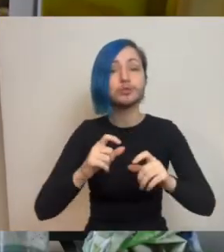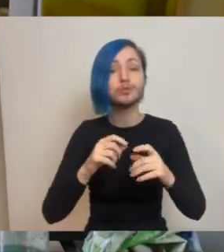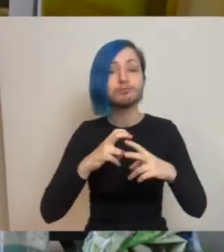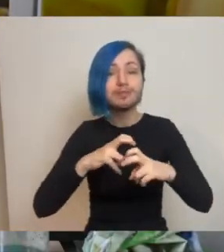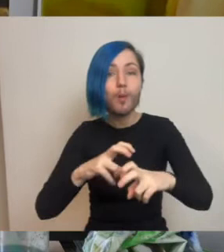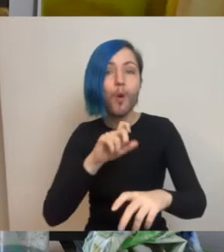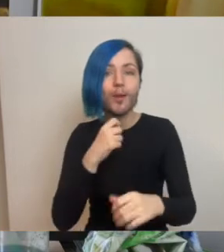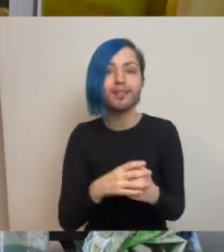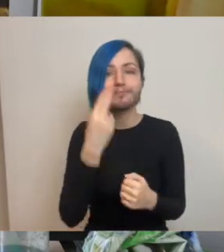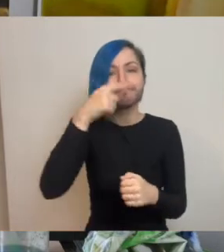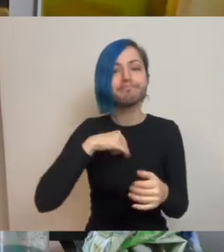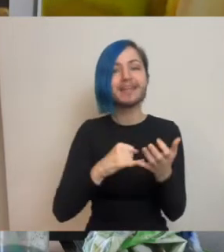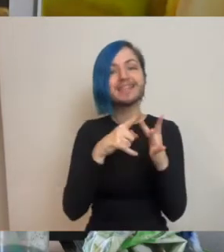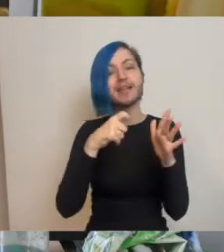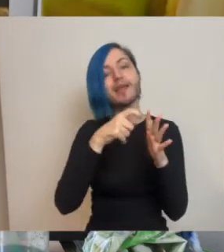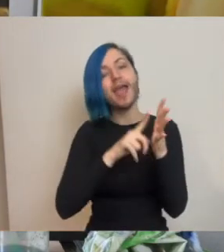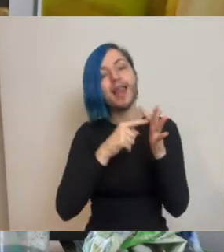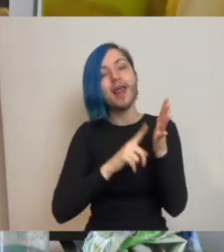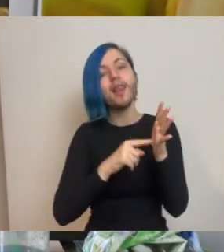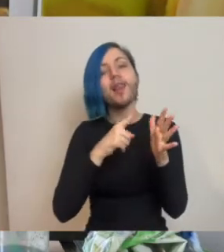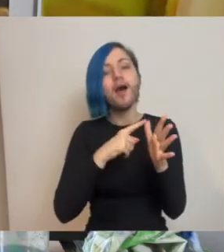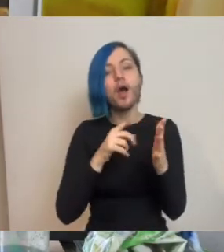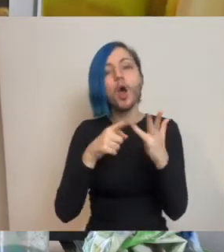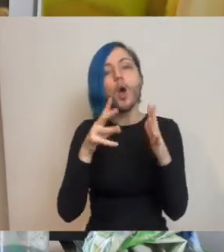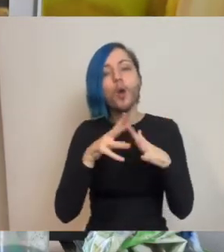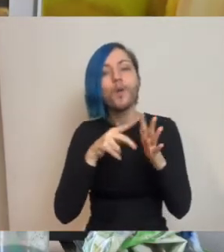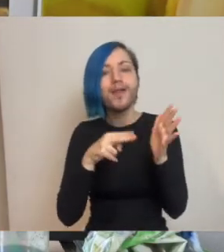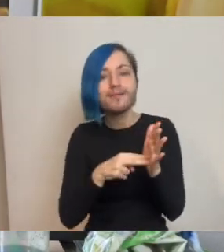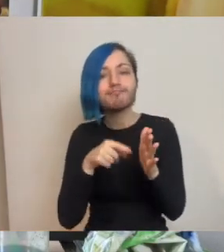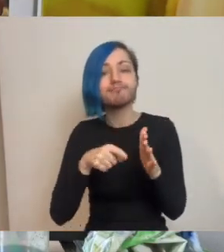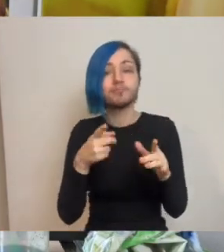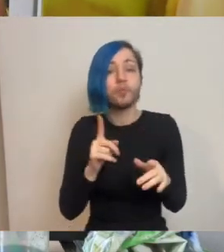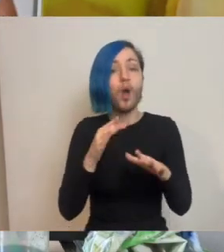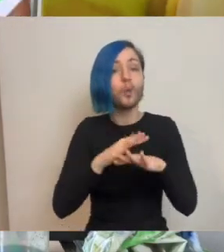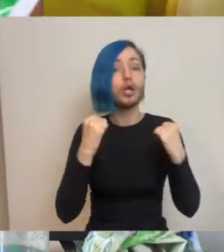Sikelela Owen, and this has been a workshop for hospital rooms. I hope you guys enjoyed it.